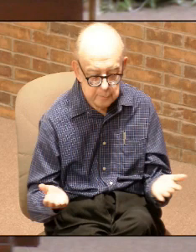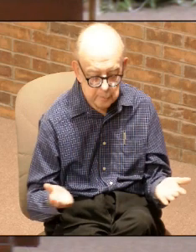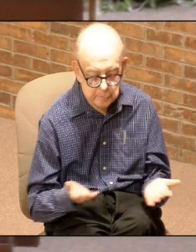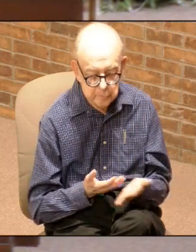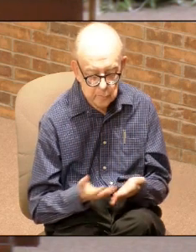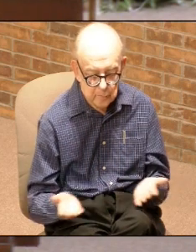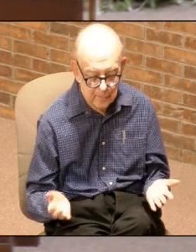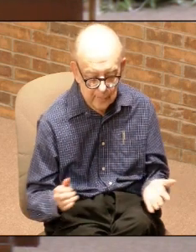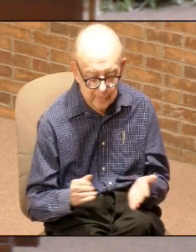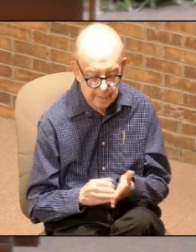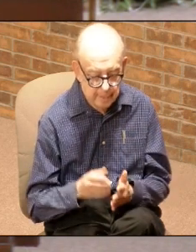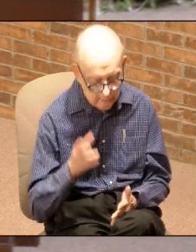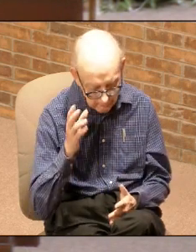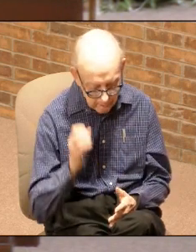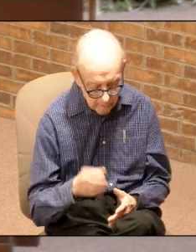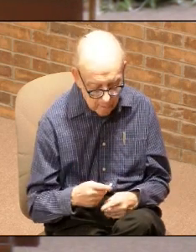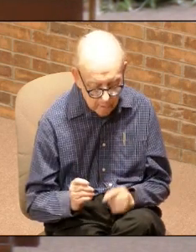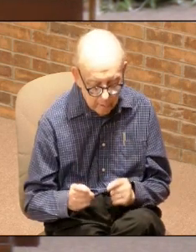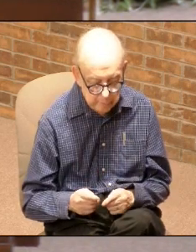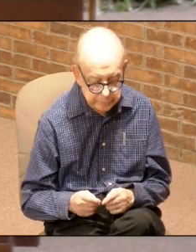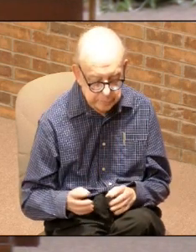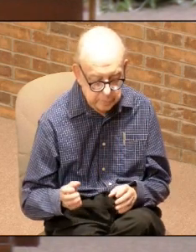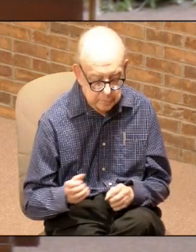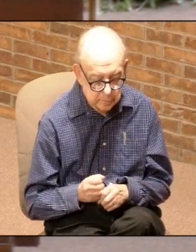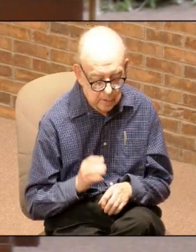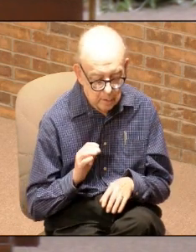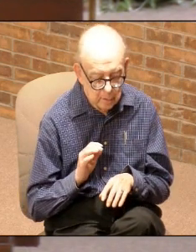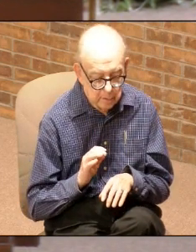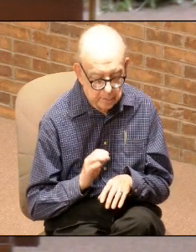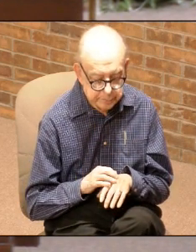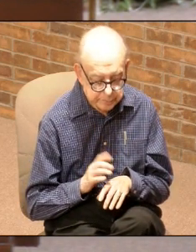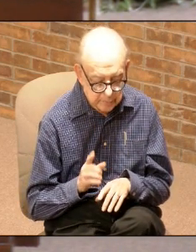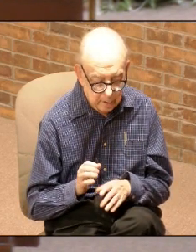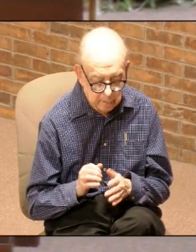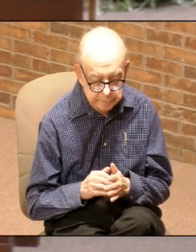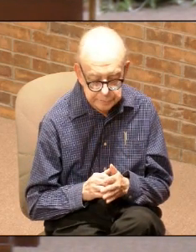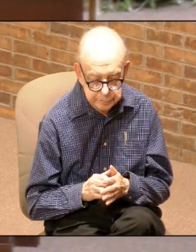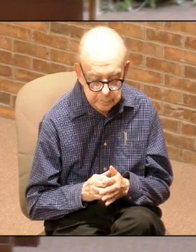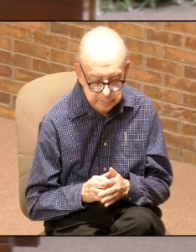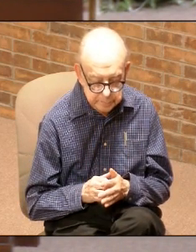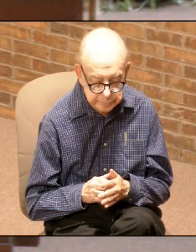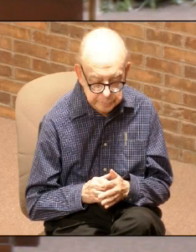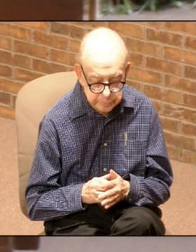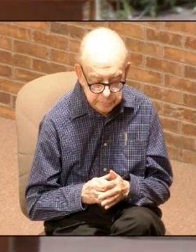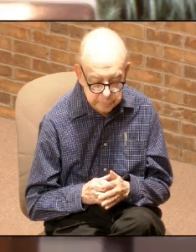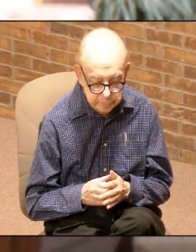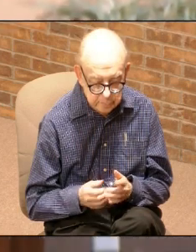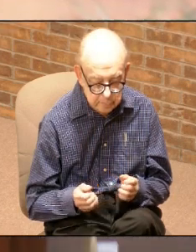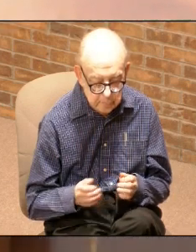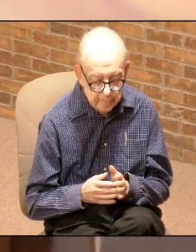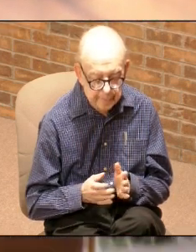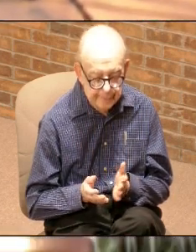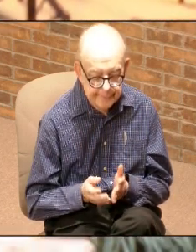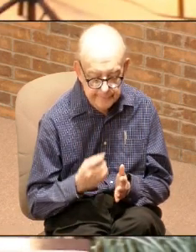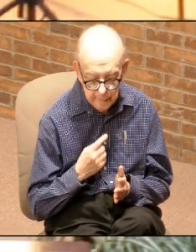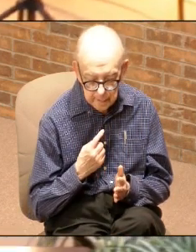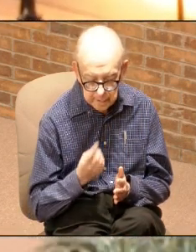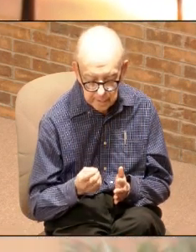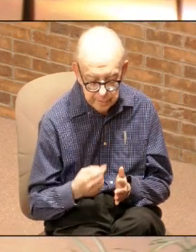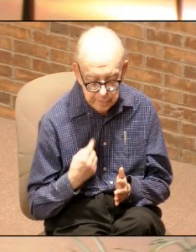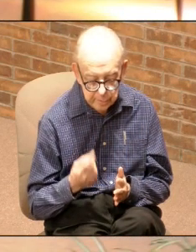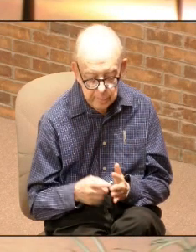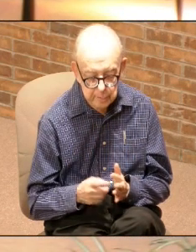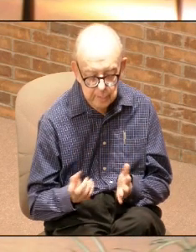Anything and everything that he can try to get his hands on to this. And so what the Bible begins to tell